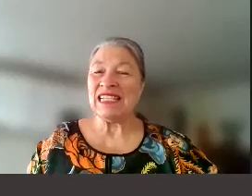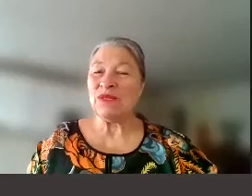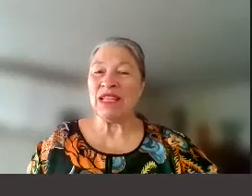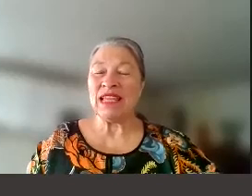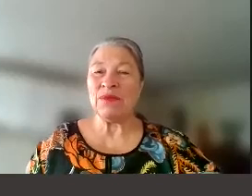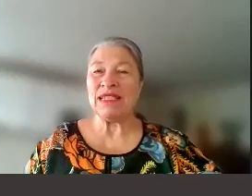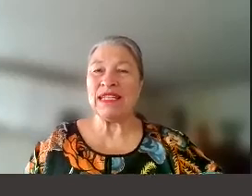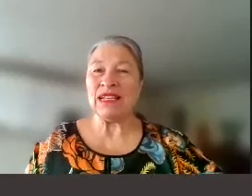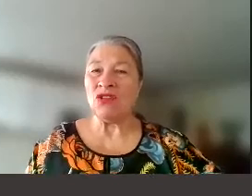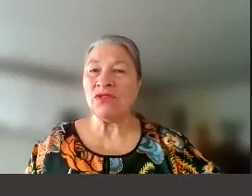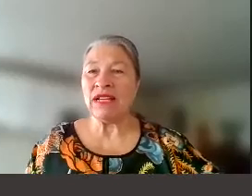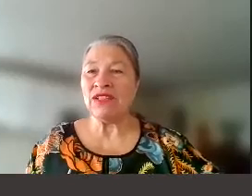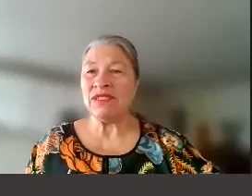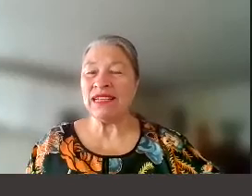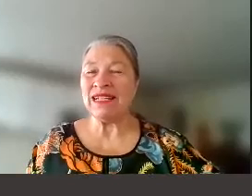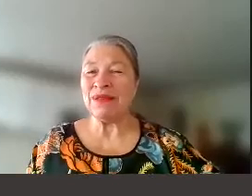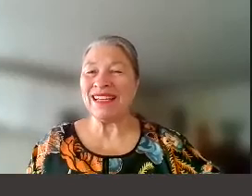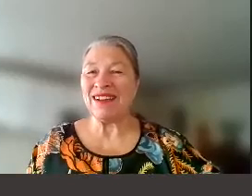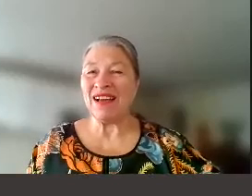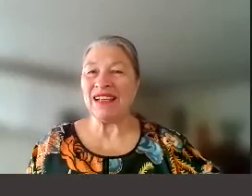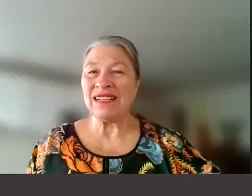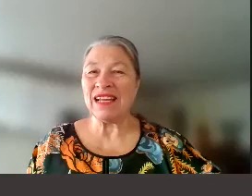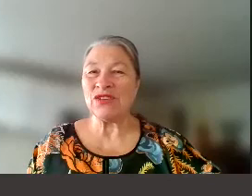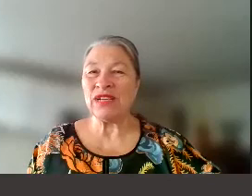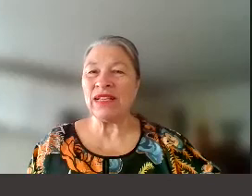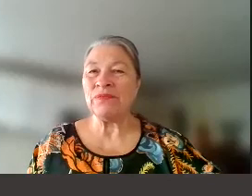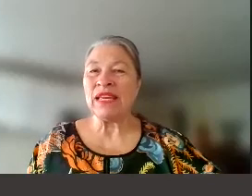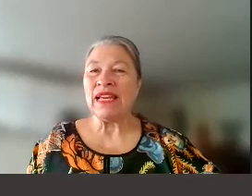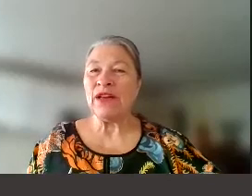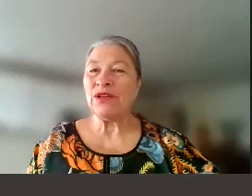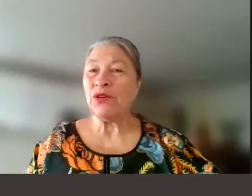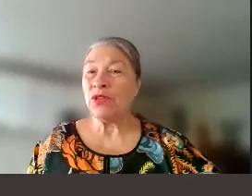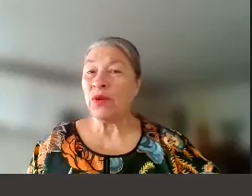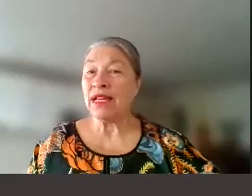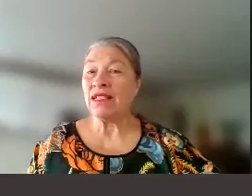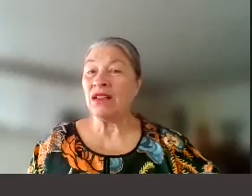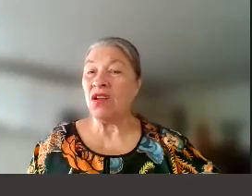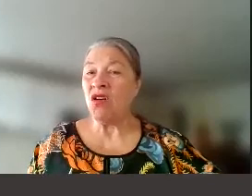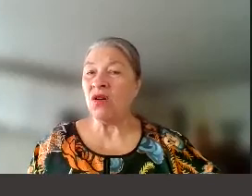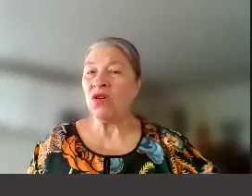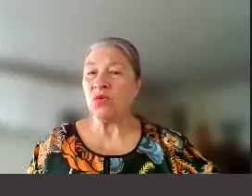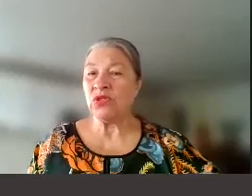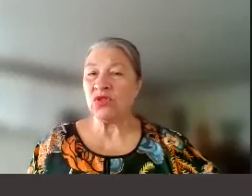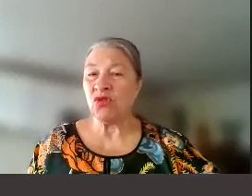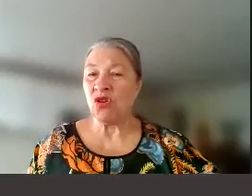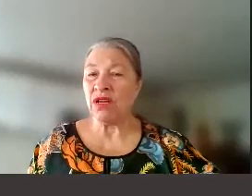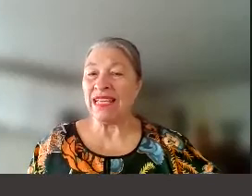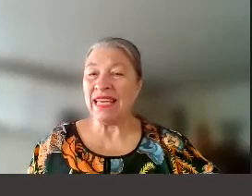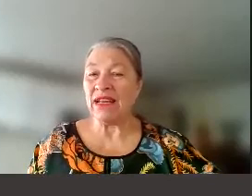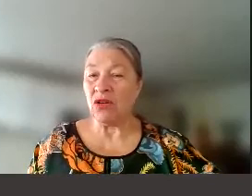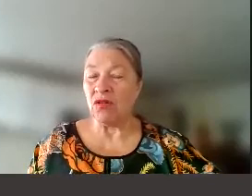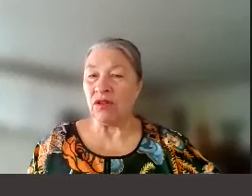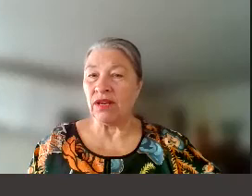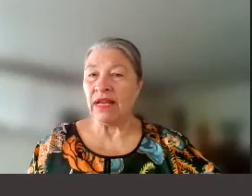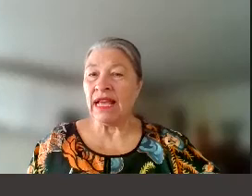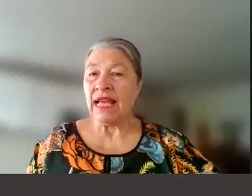And here's one that we see a lot around New Zealand, being an island country. If an earthquake is long or strong,